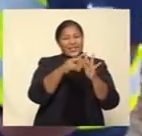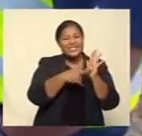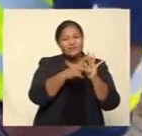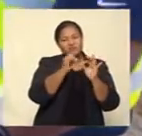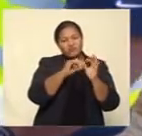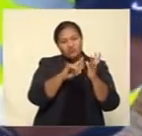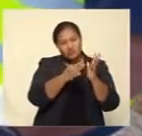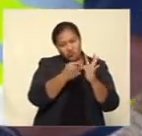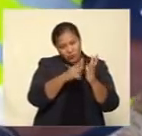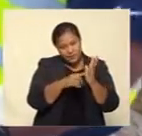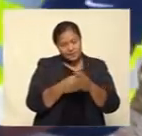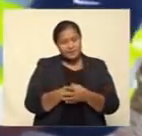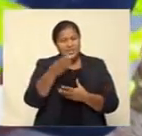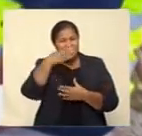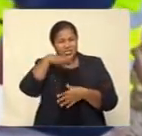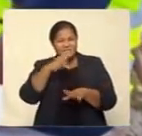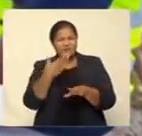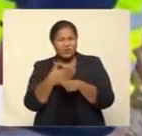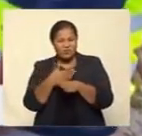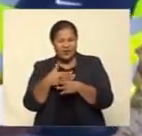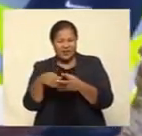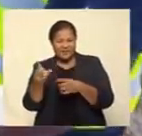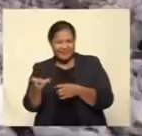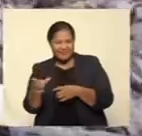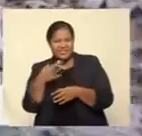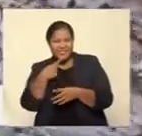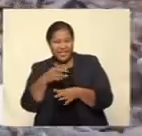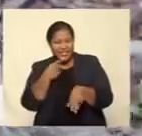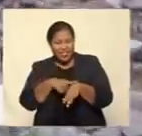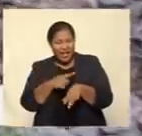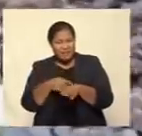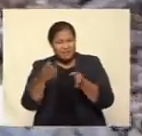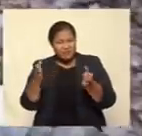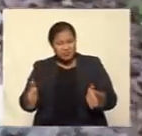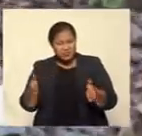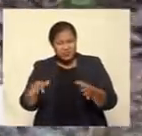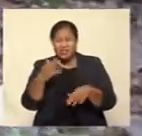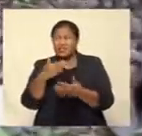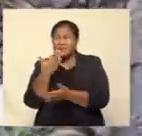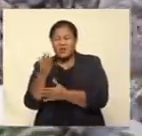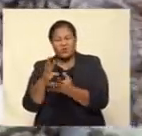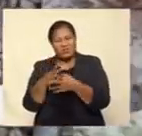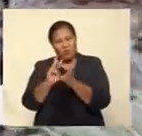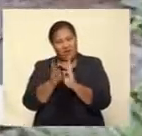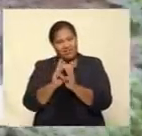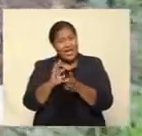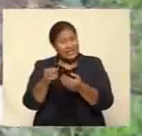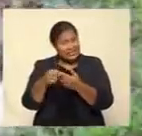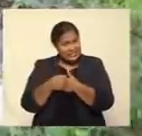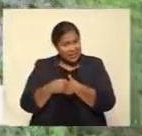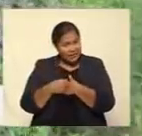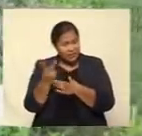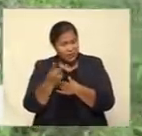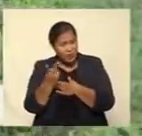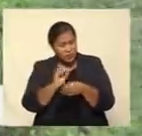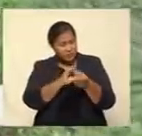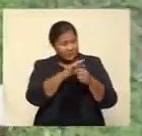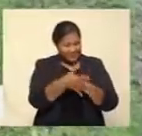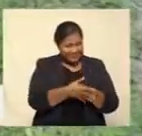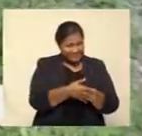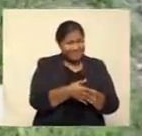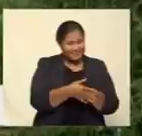Operating Officer Seru Soderberg says their time frame is dependent on the weather and safety concerns from both COVID-19 and